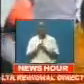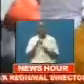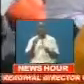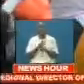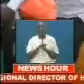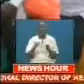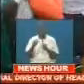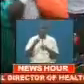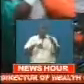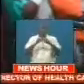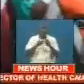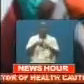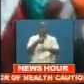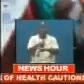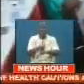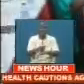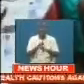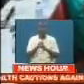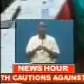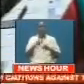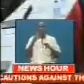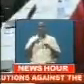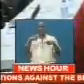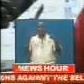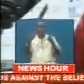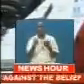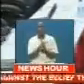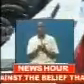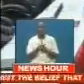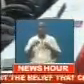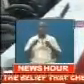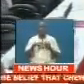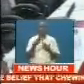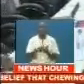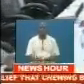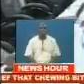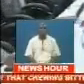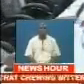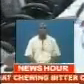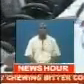adequate structures are put in place to ensure the success of the country's nuclear program.